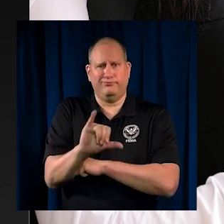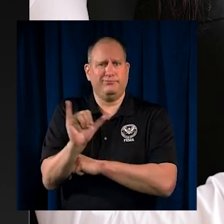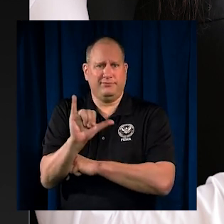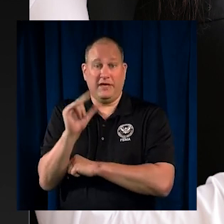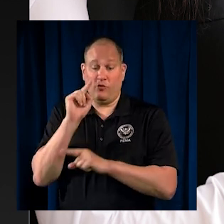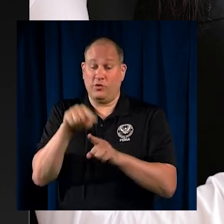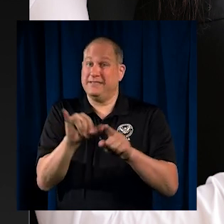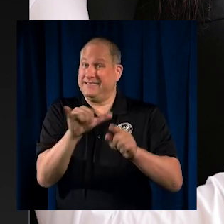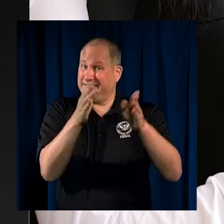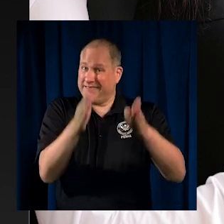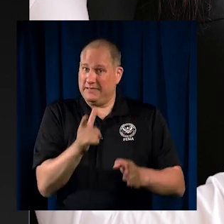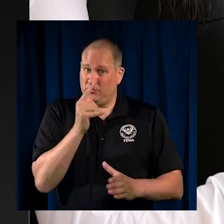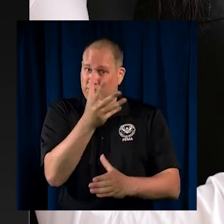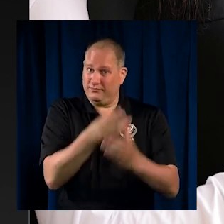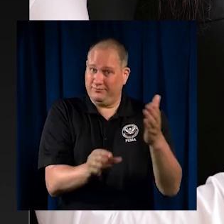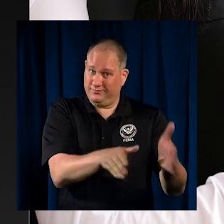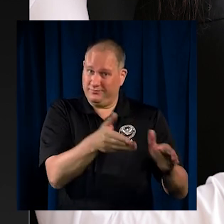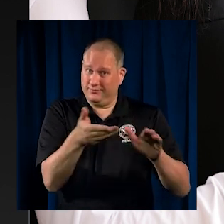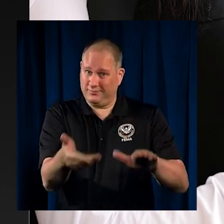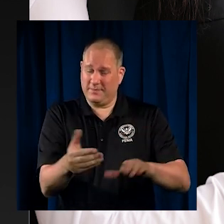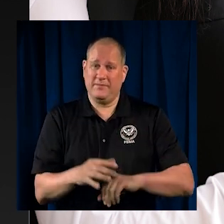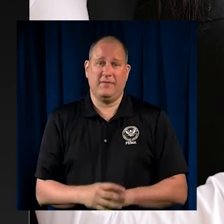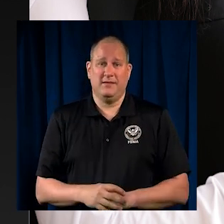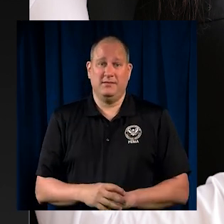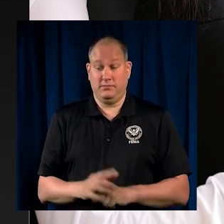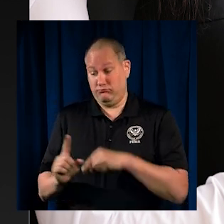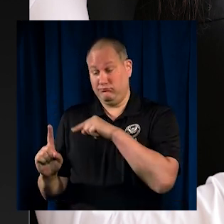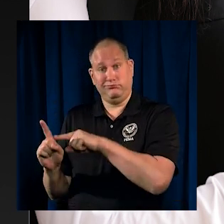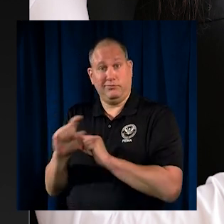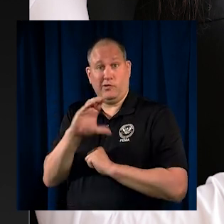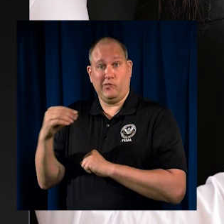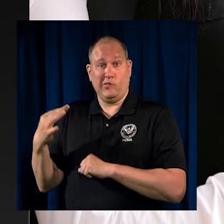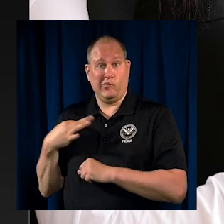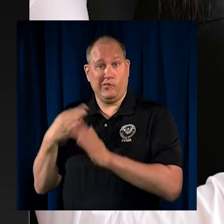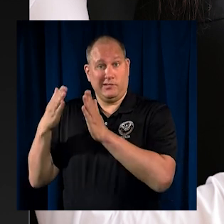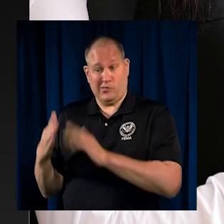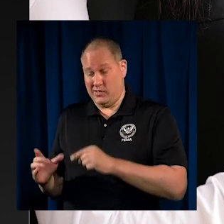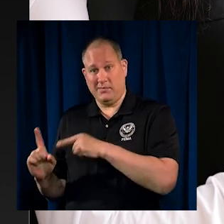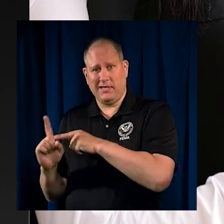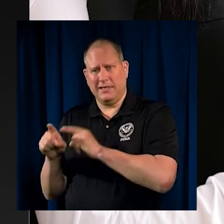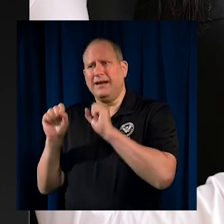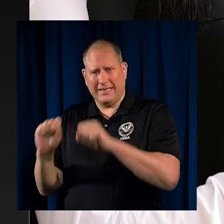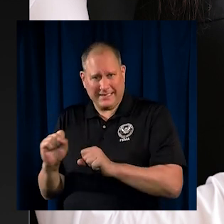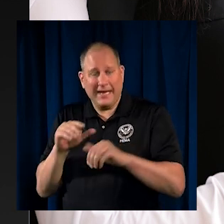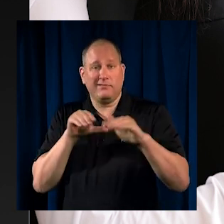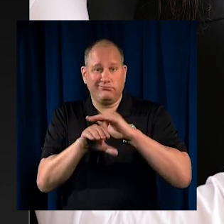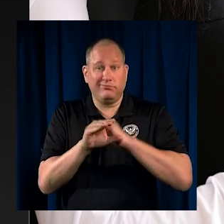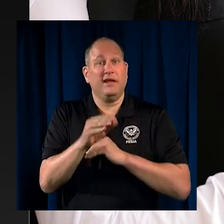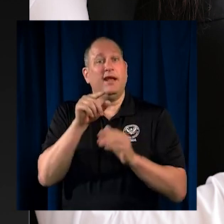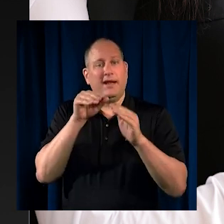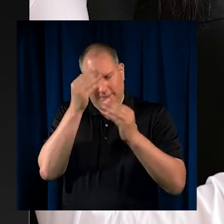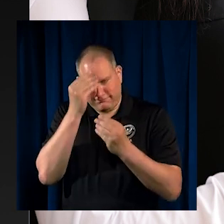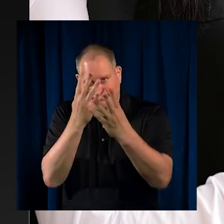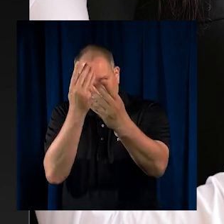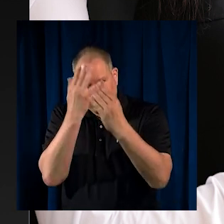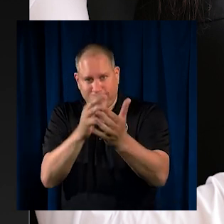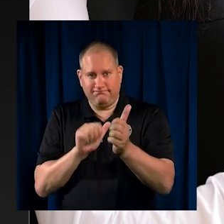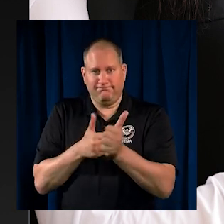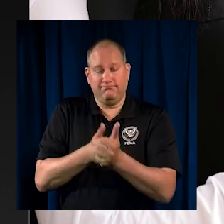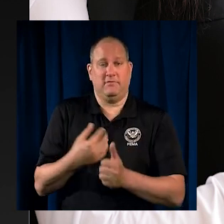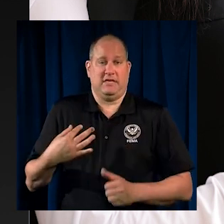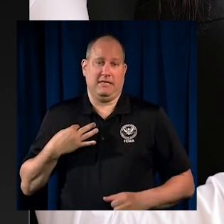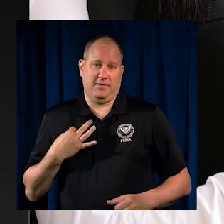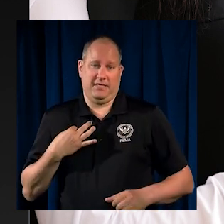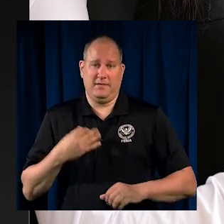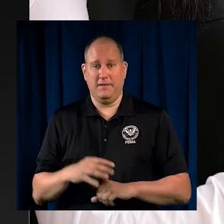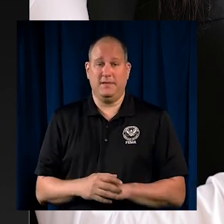for the same deceased individual. As a co-applicant, this person will also be able to access and update the